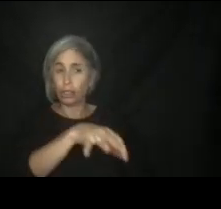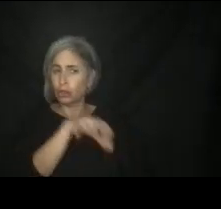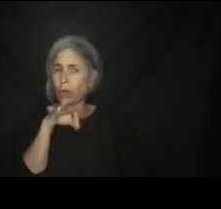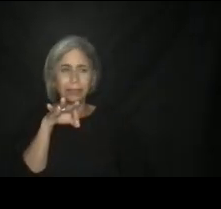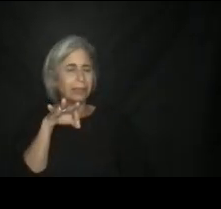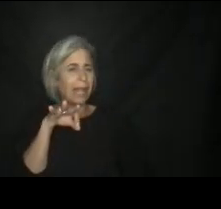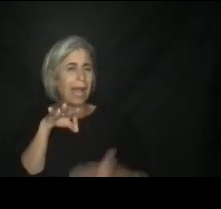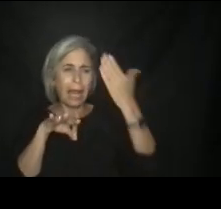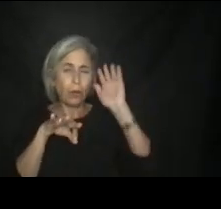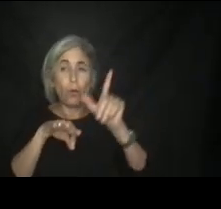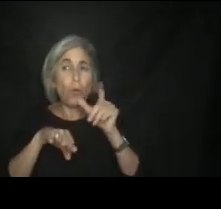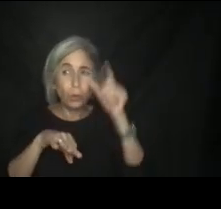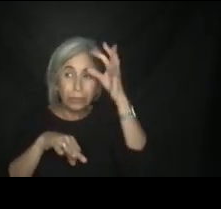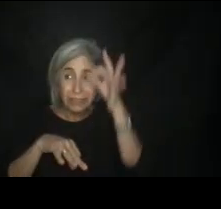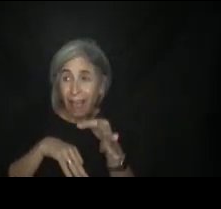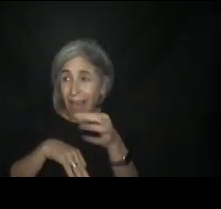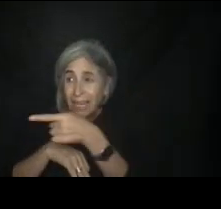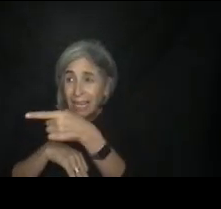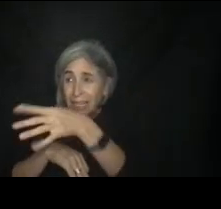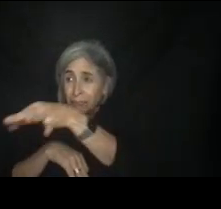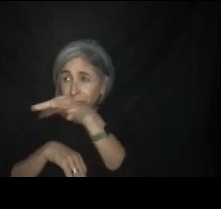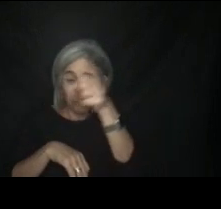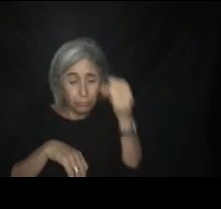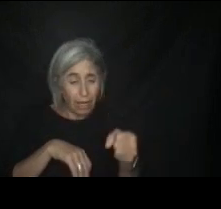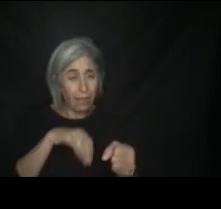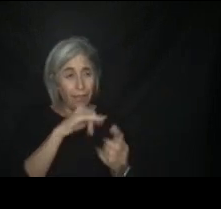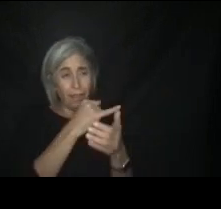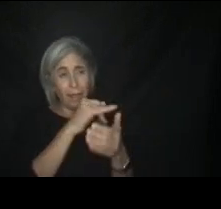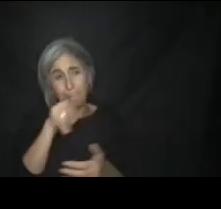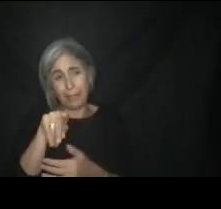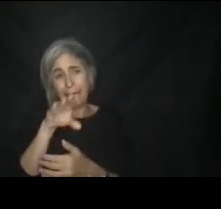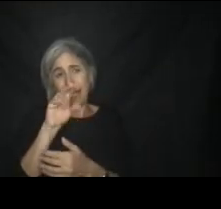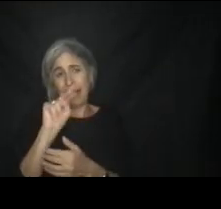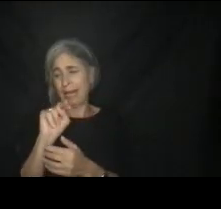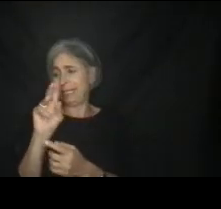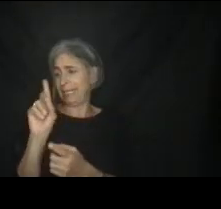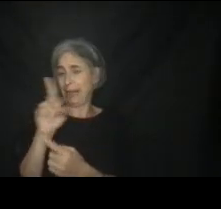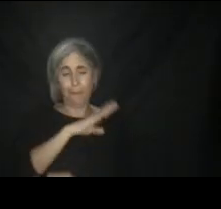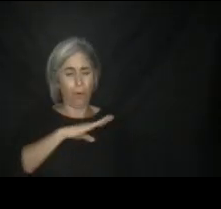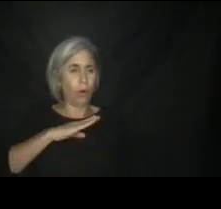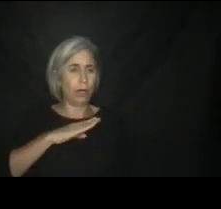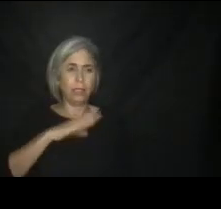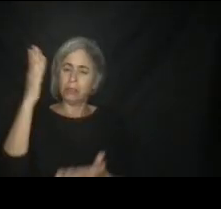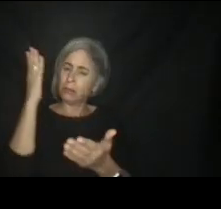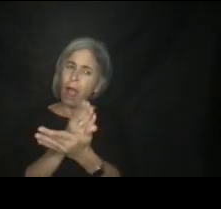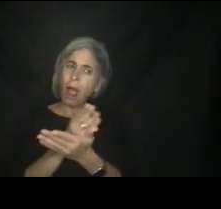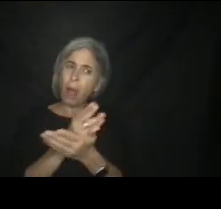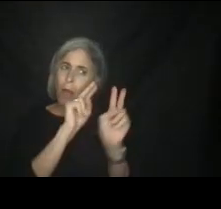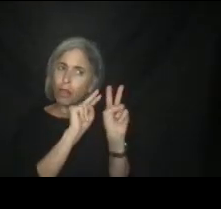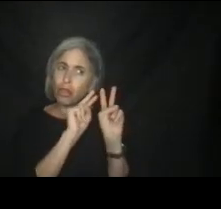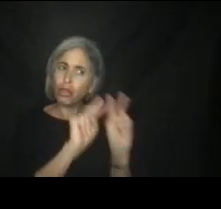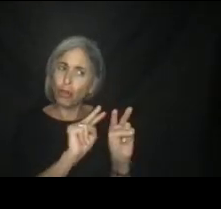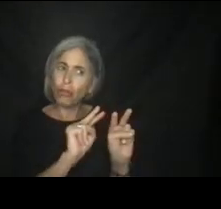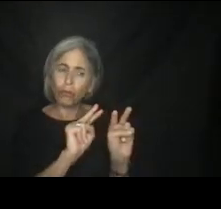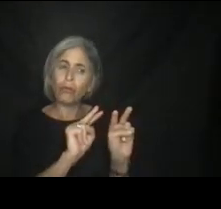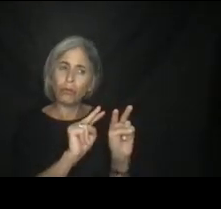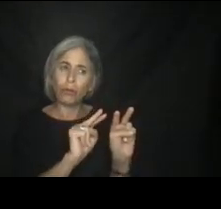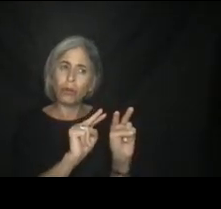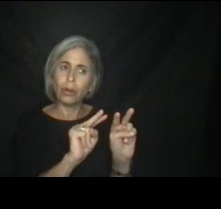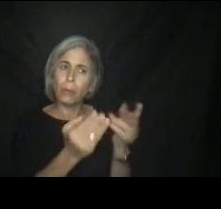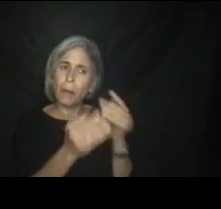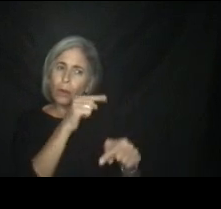know which one of you put him on the Arts Board, or I'm sorry, P&D board, but you really need to stop and take a look at this. And maybe you want to go